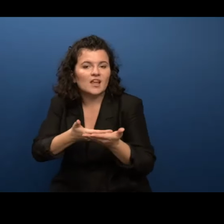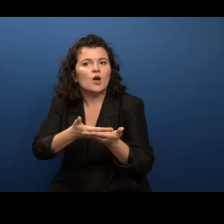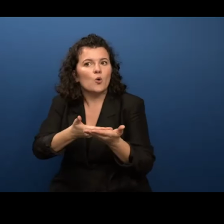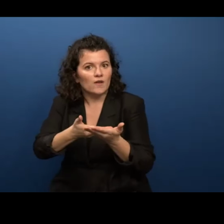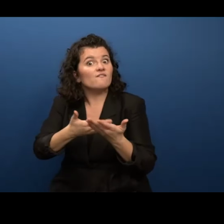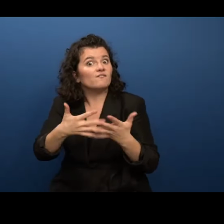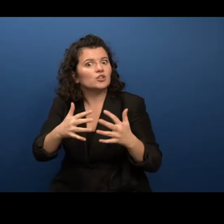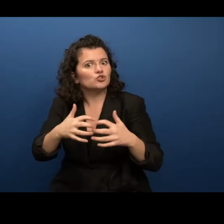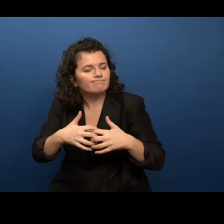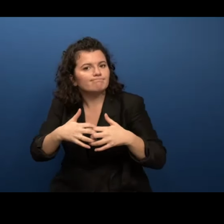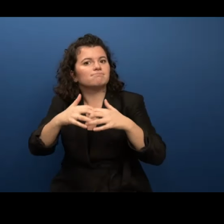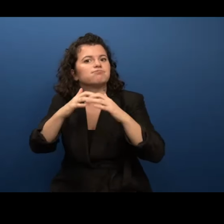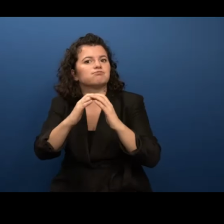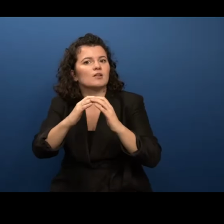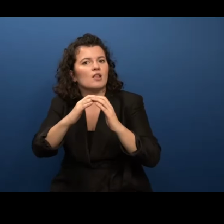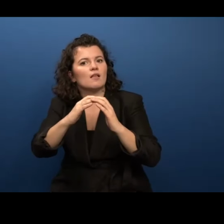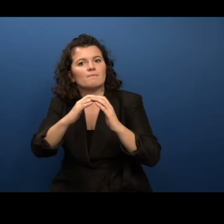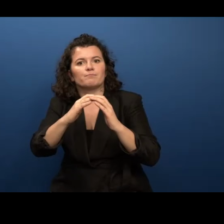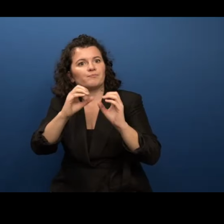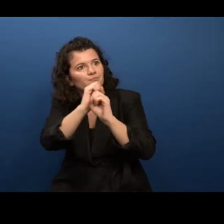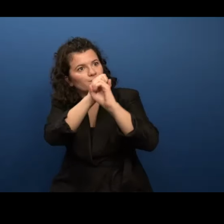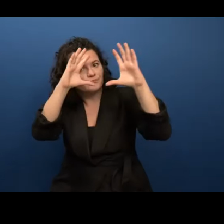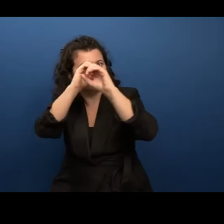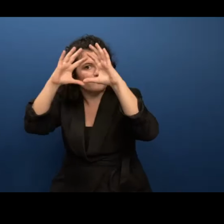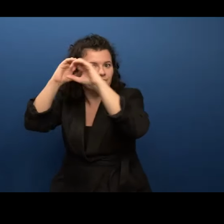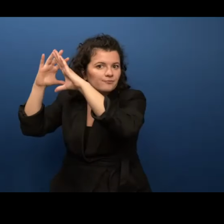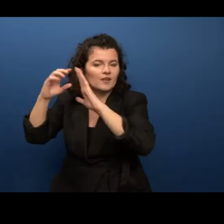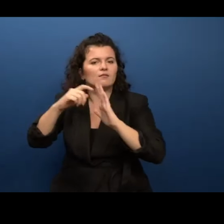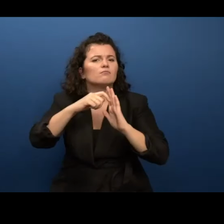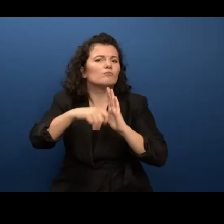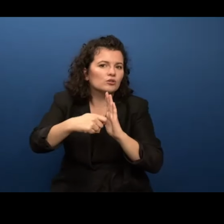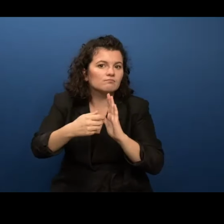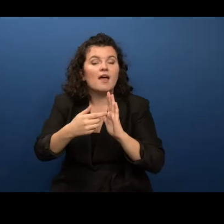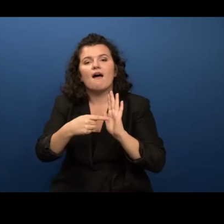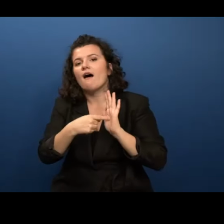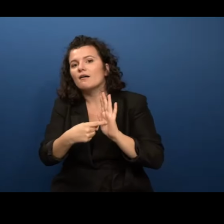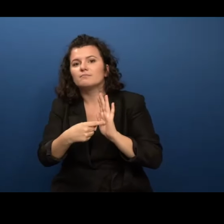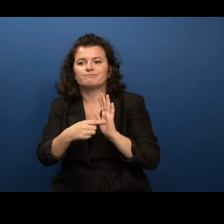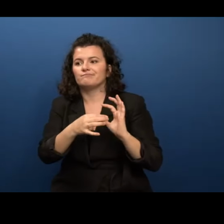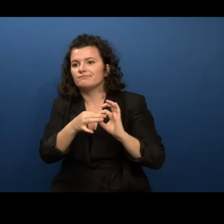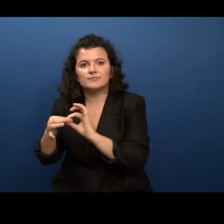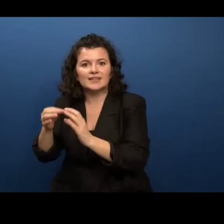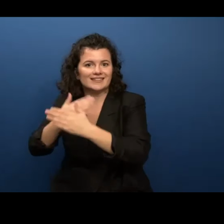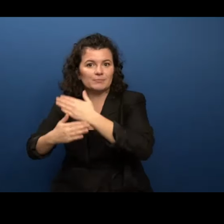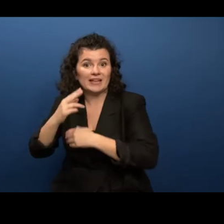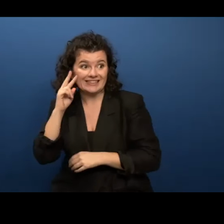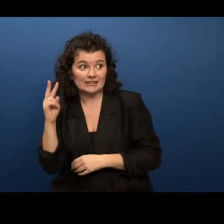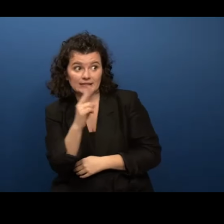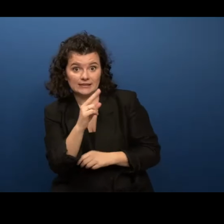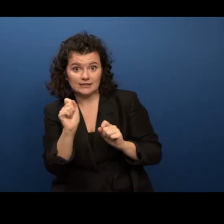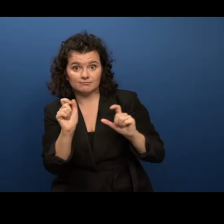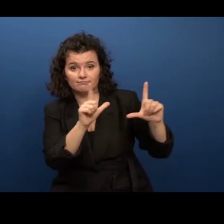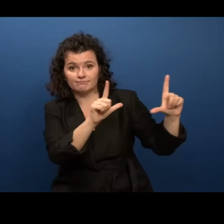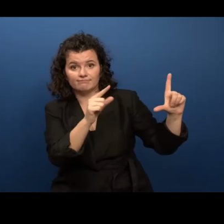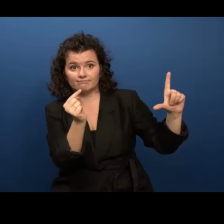programs to reach out with people with disability, and you can see it from the screen on my